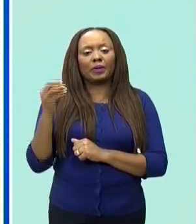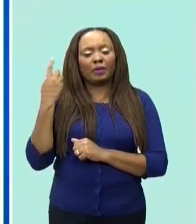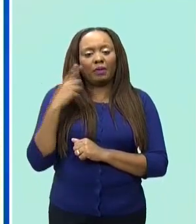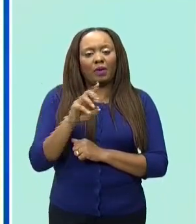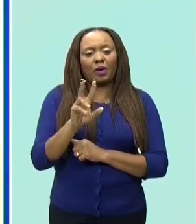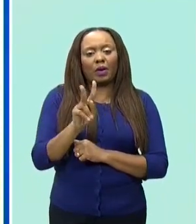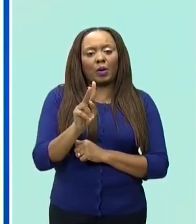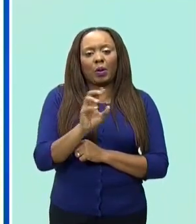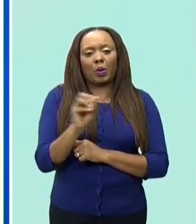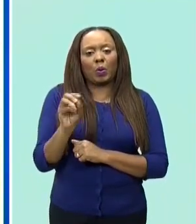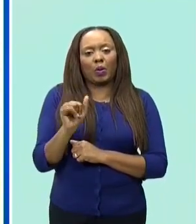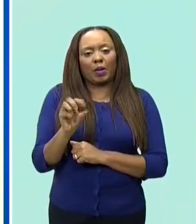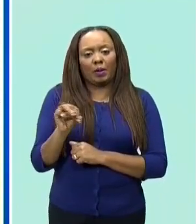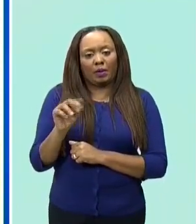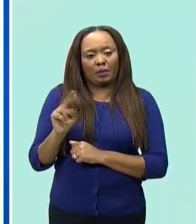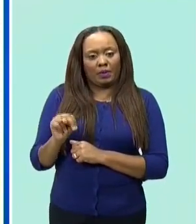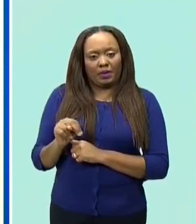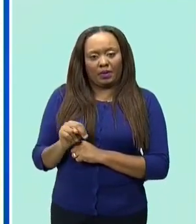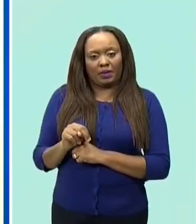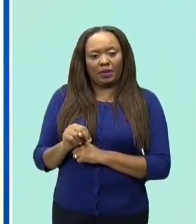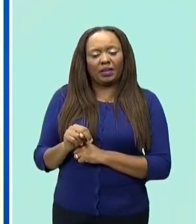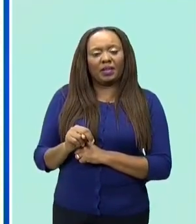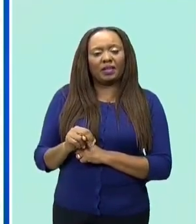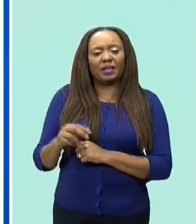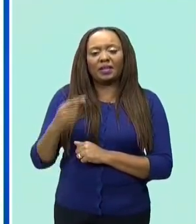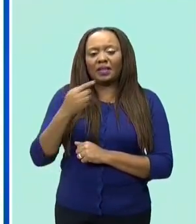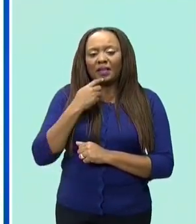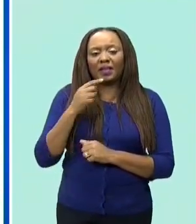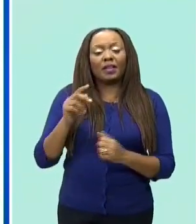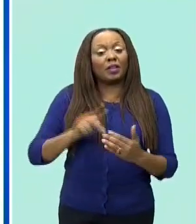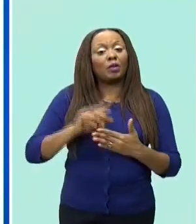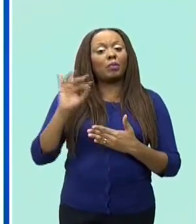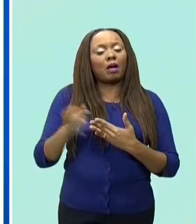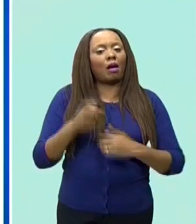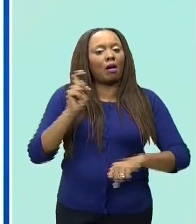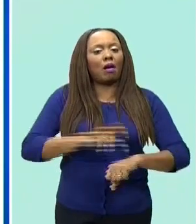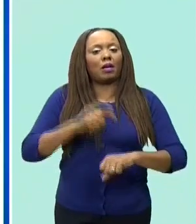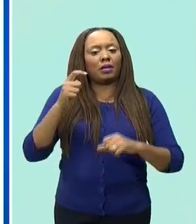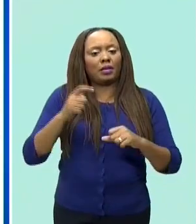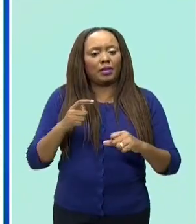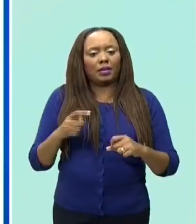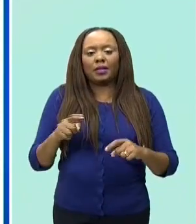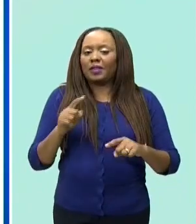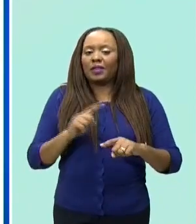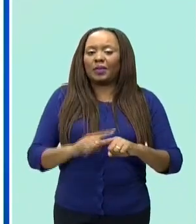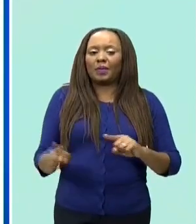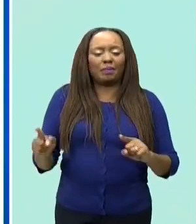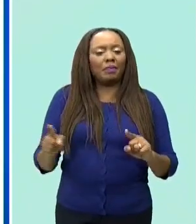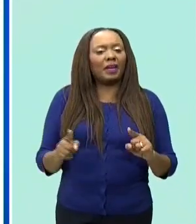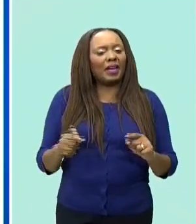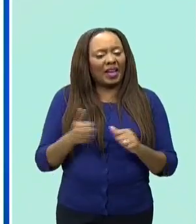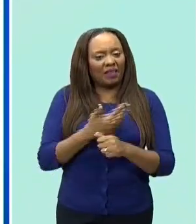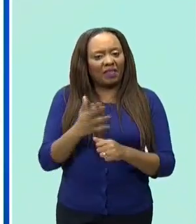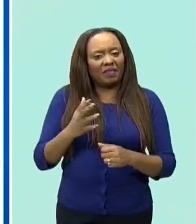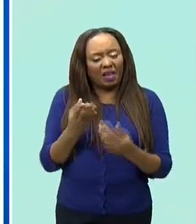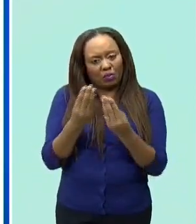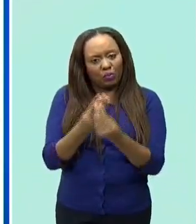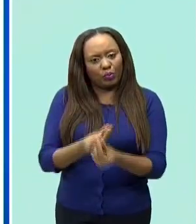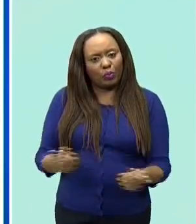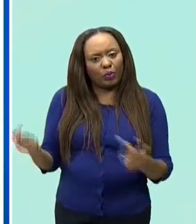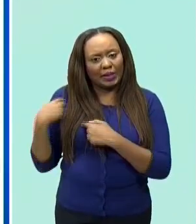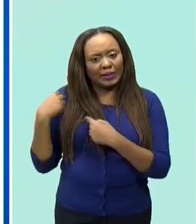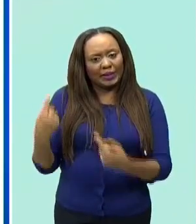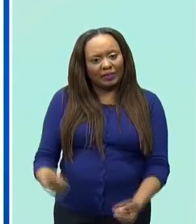Curacao-based Koyman Holdings, Herbert van der Wood, earlier today, he said not only is the project on schedule, but there have been no time